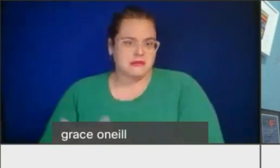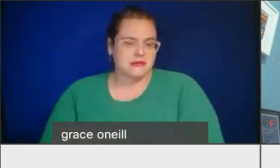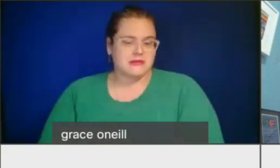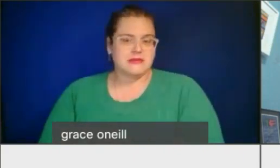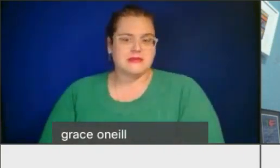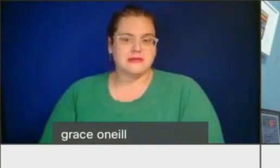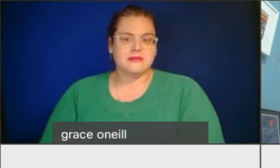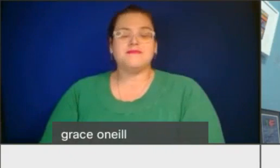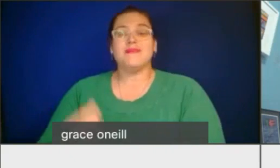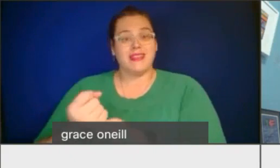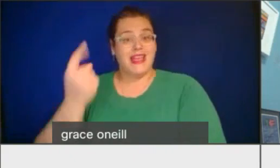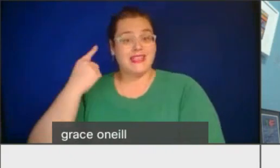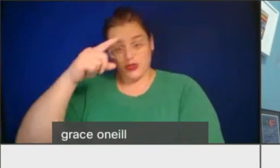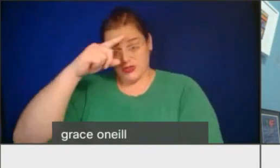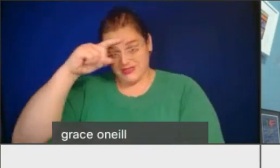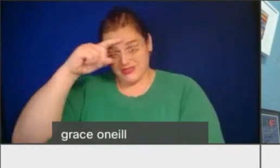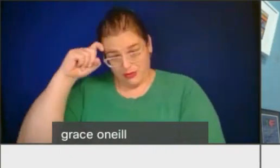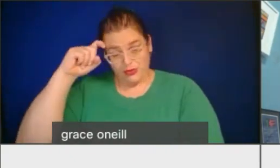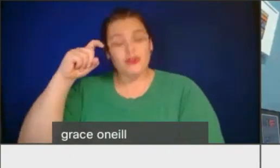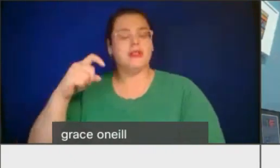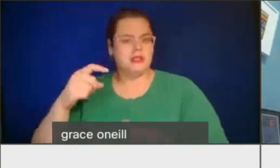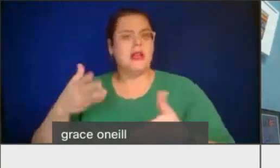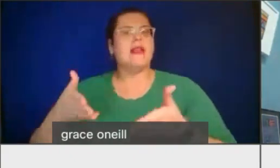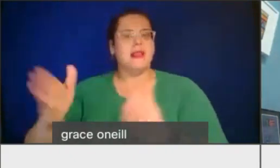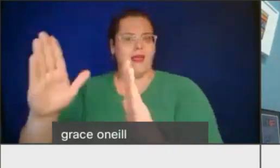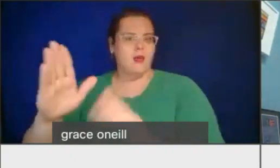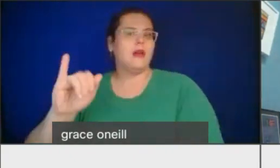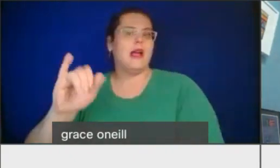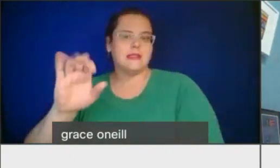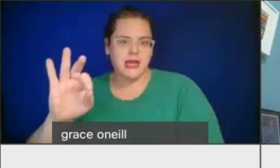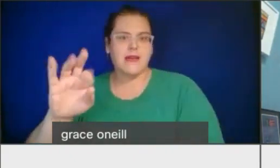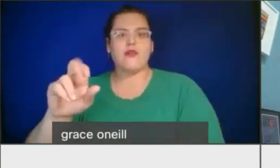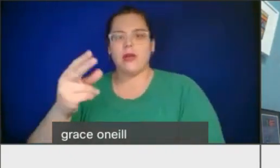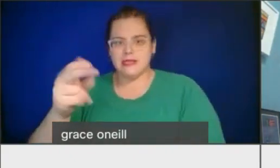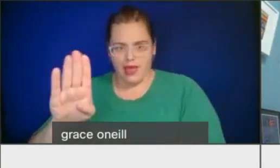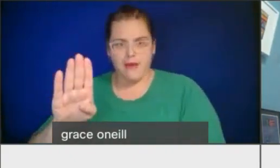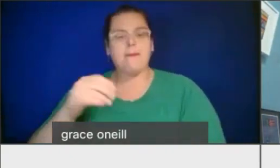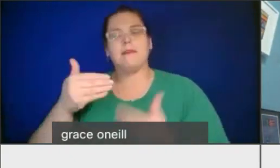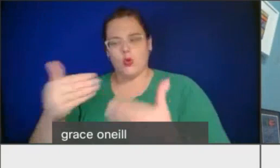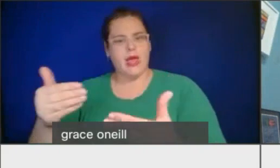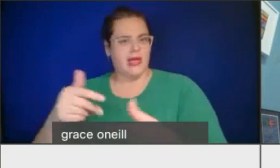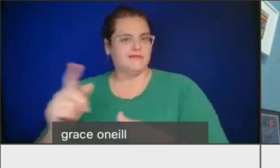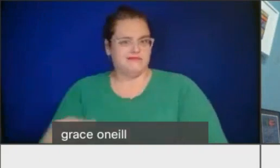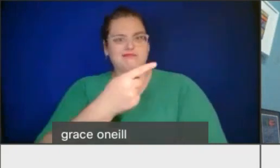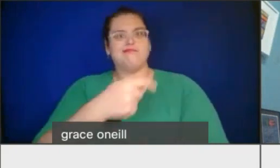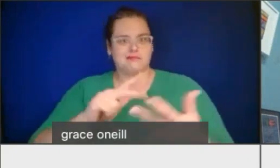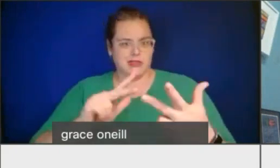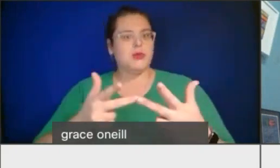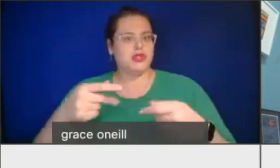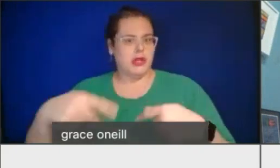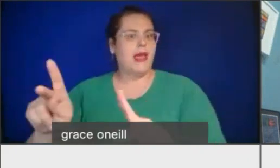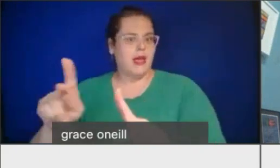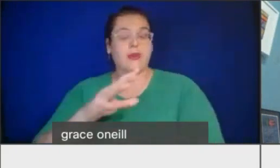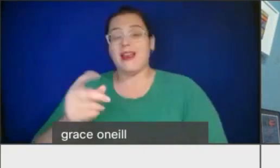they first opened the door to, that they first allowed for boosters. And when they first allowed